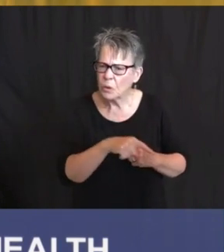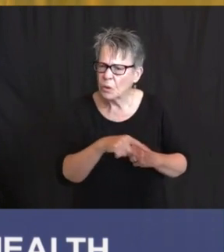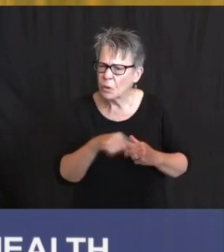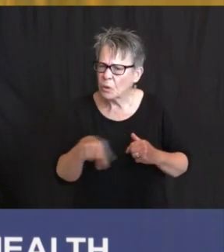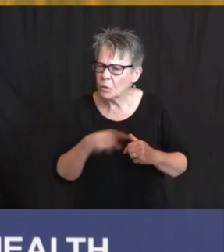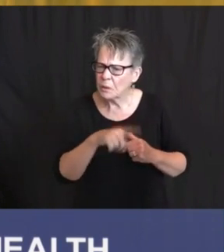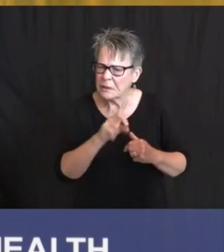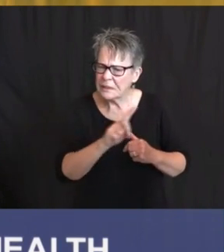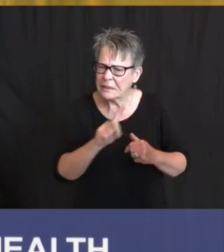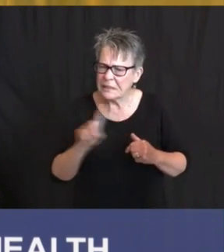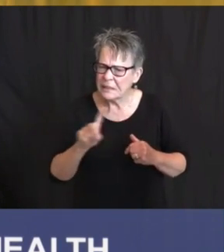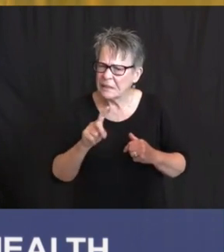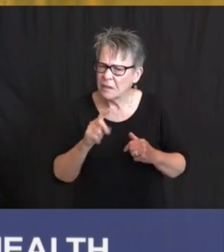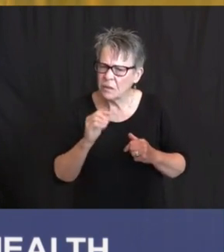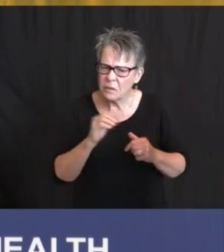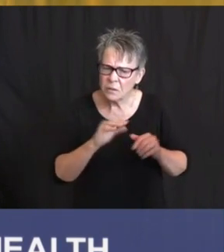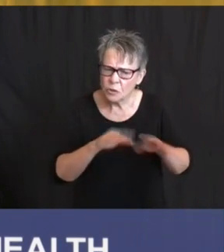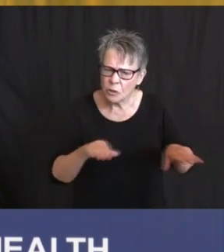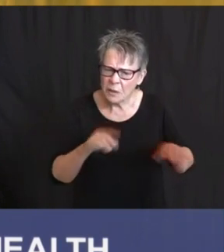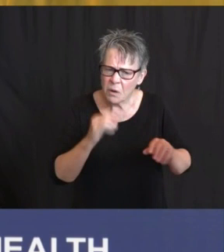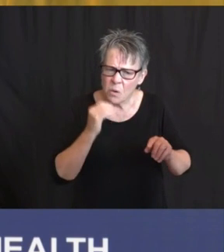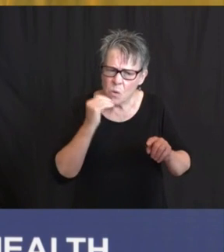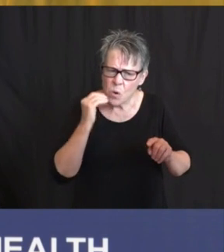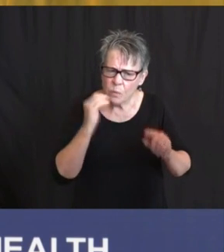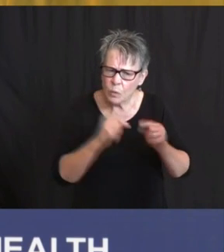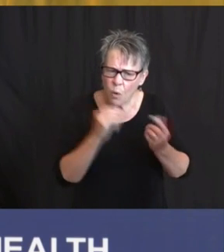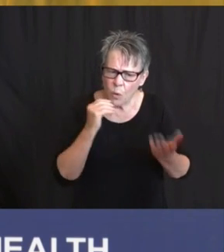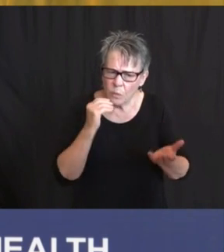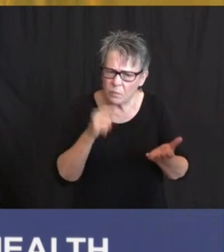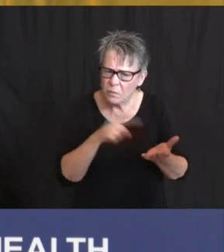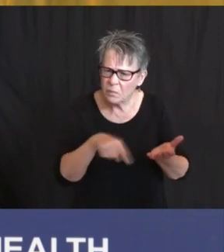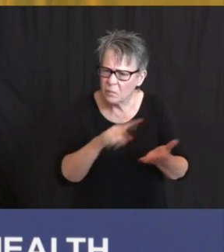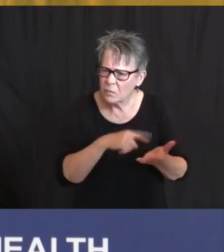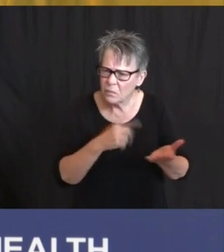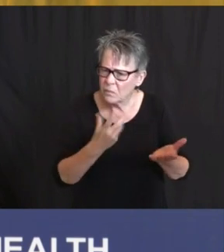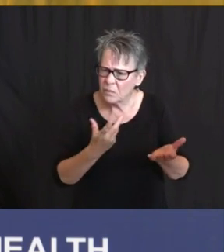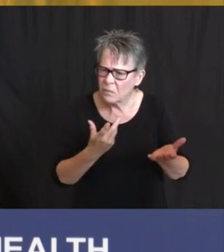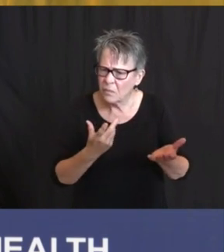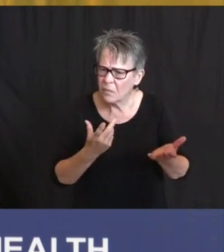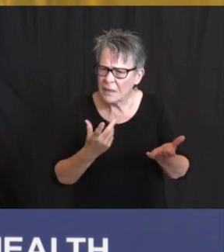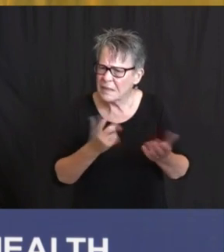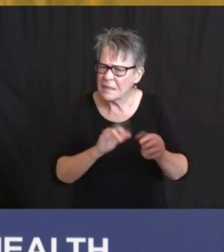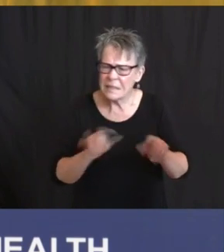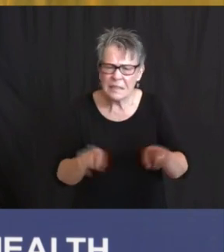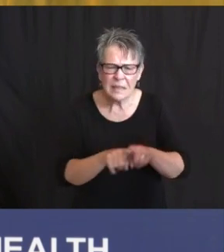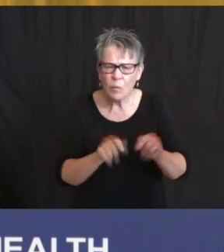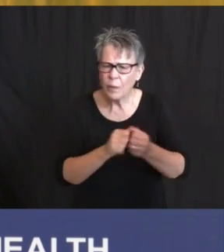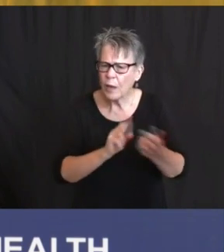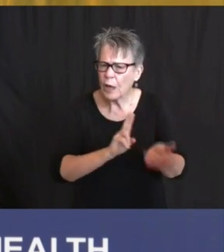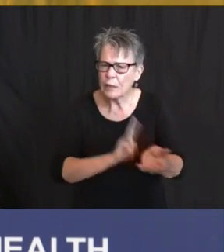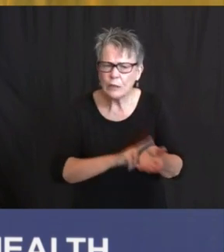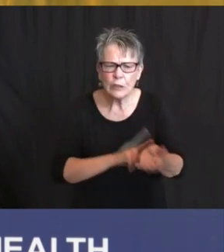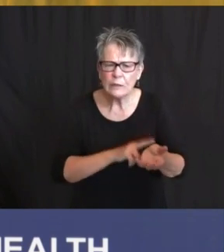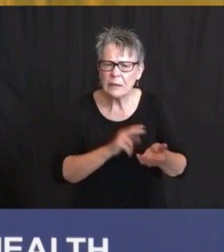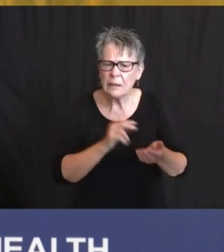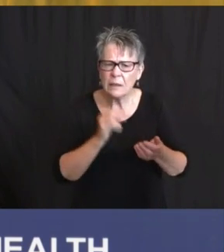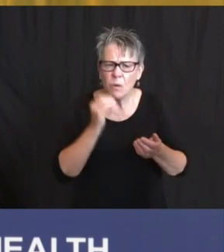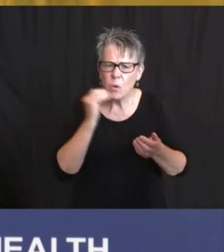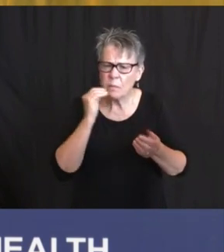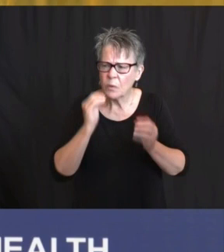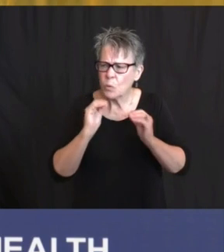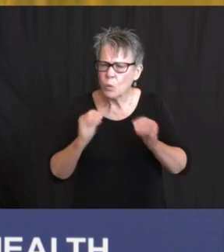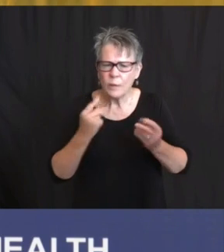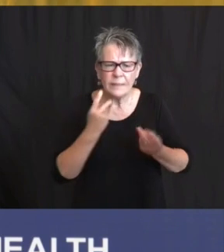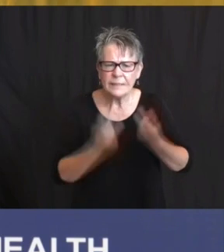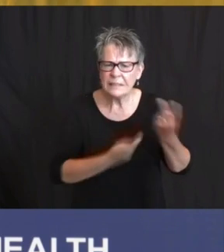more generally. But this is one, we know almost for sure it was either staff members or